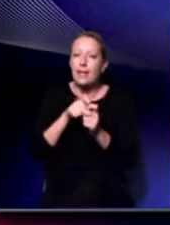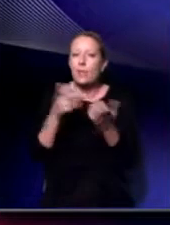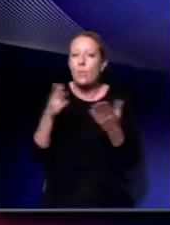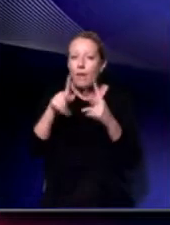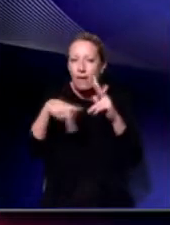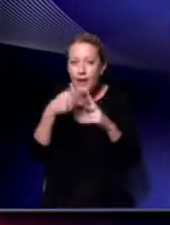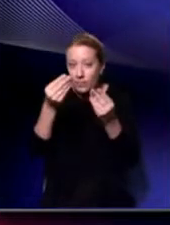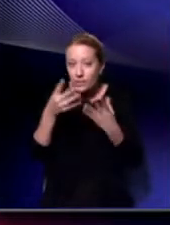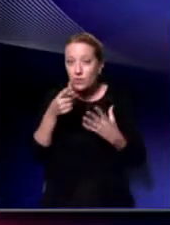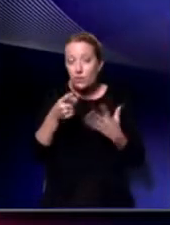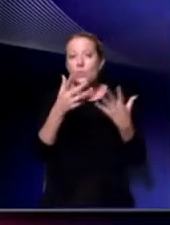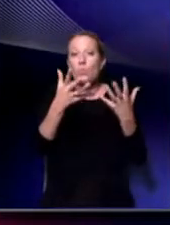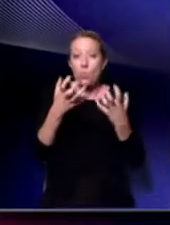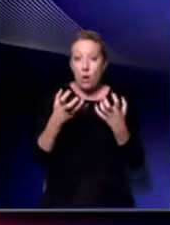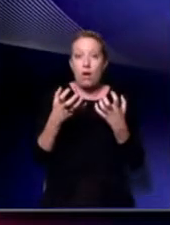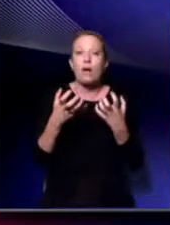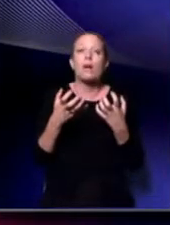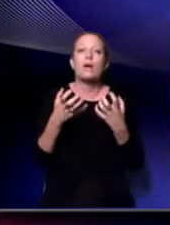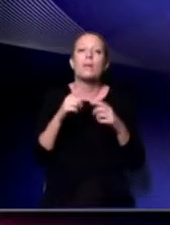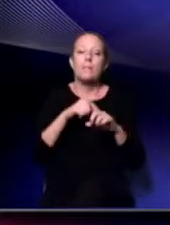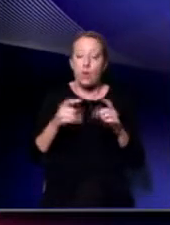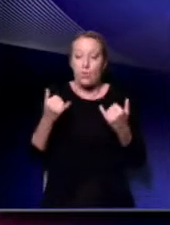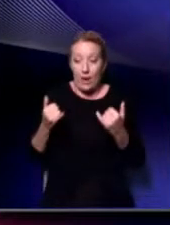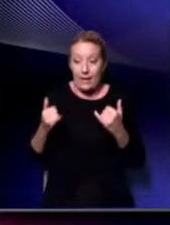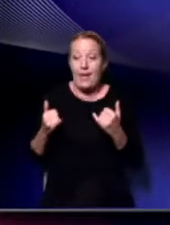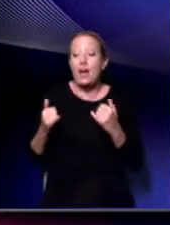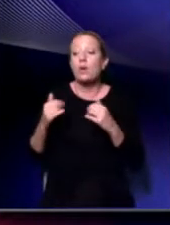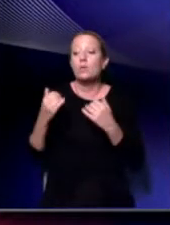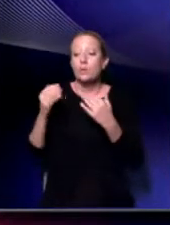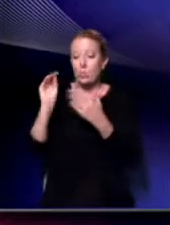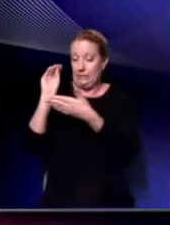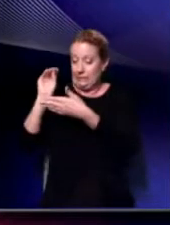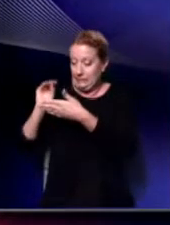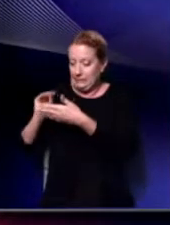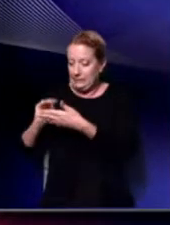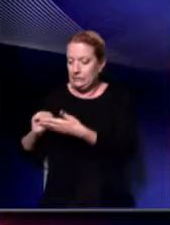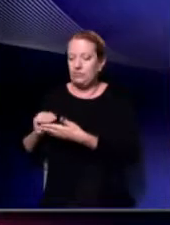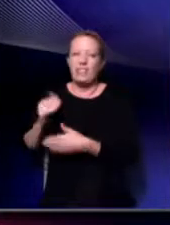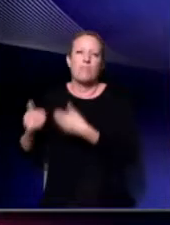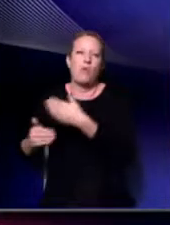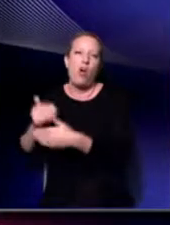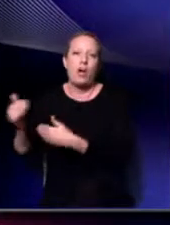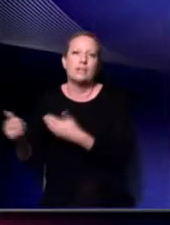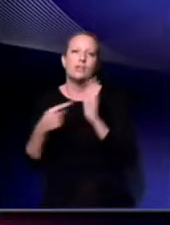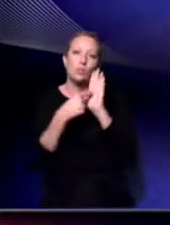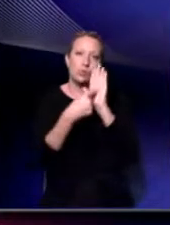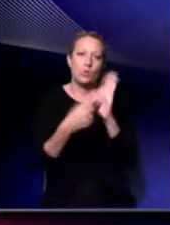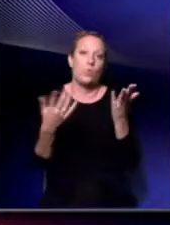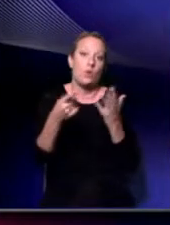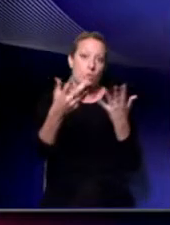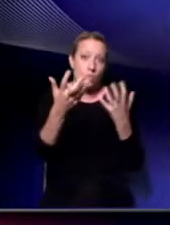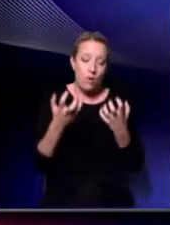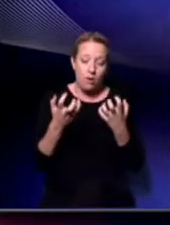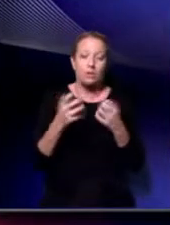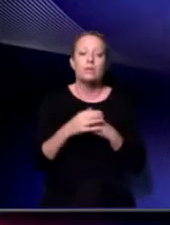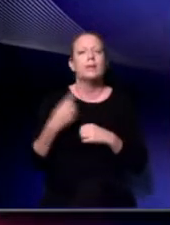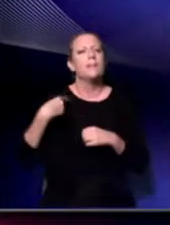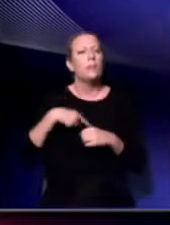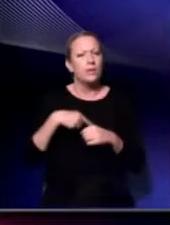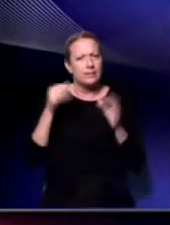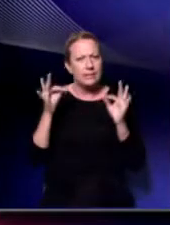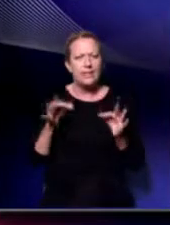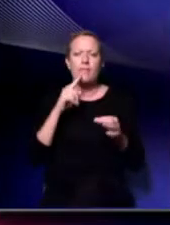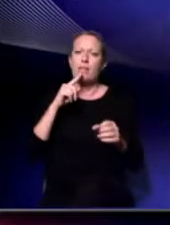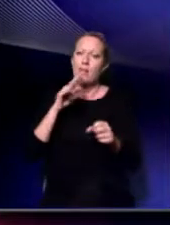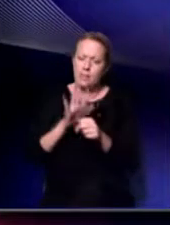are in the process of putting this together. I will say this, we are committed absolutely